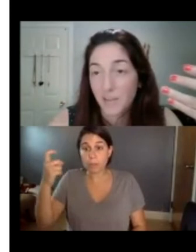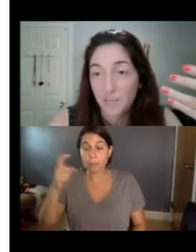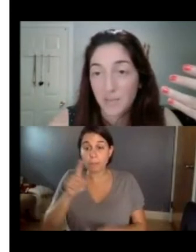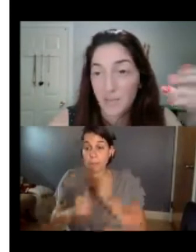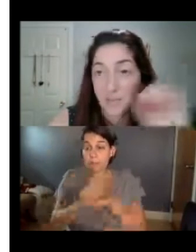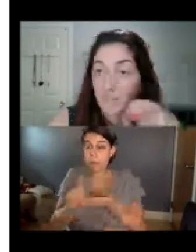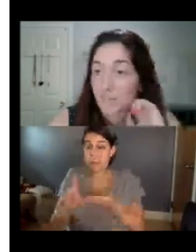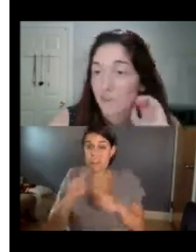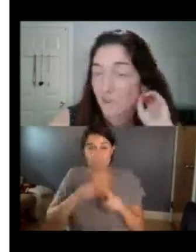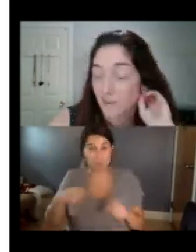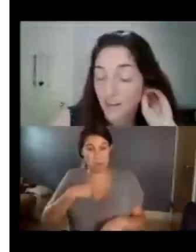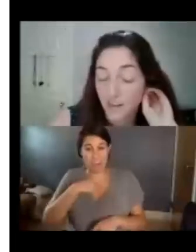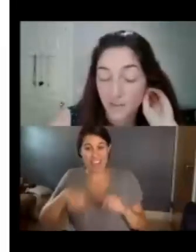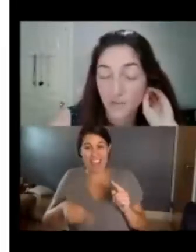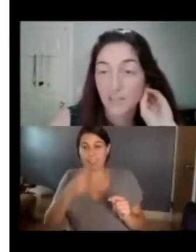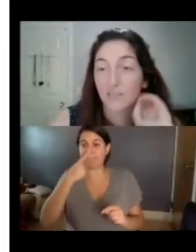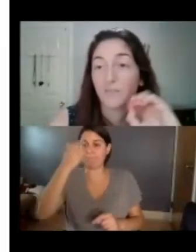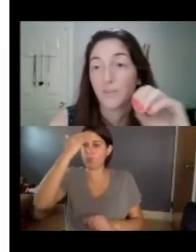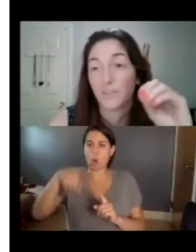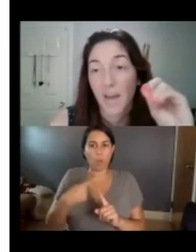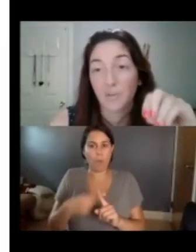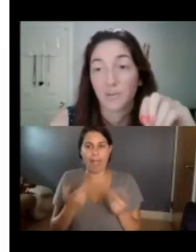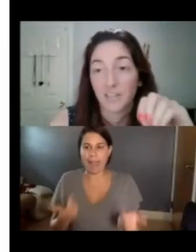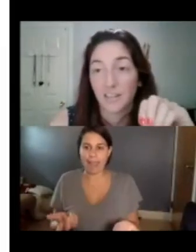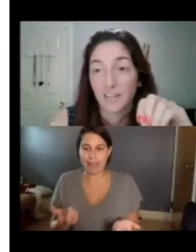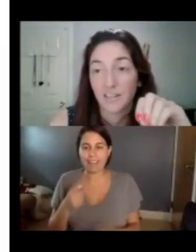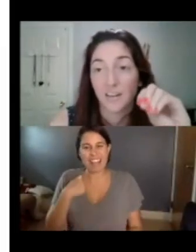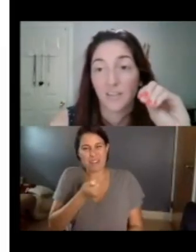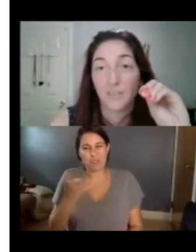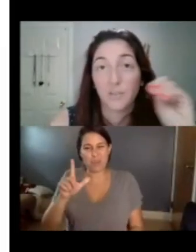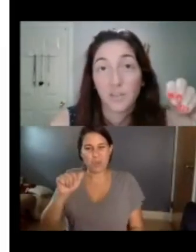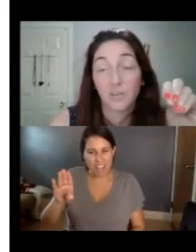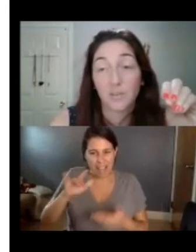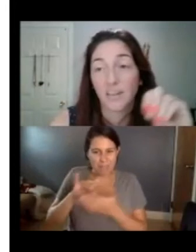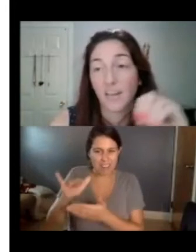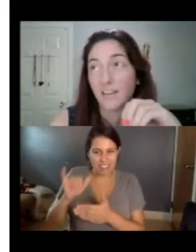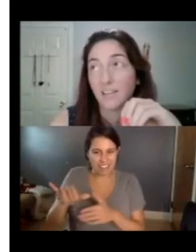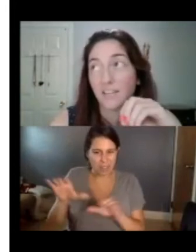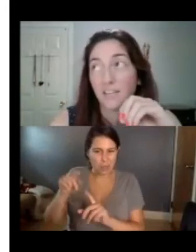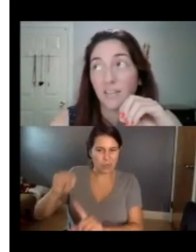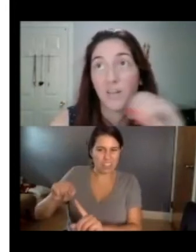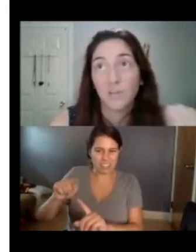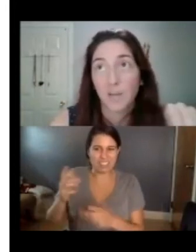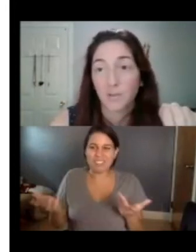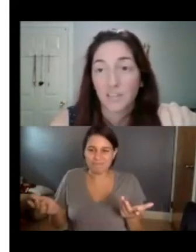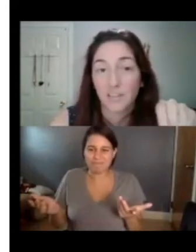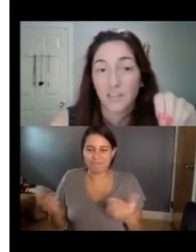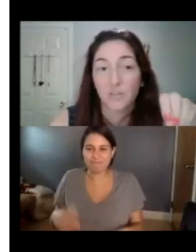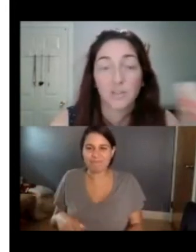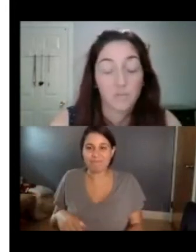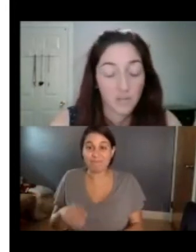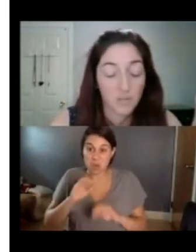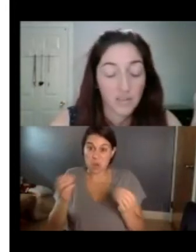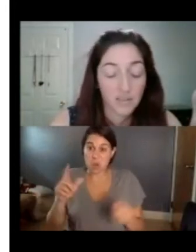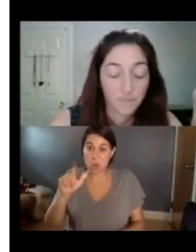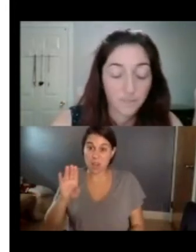when that will happen. So there's relatively few laboratory studies of lucid dreaming and no laboratory studies of